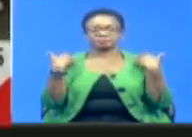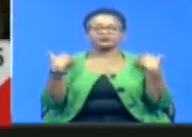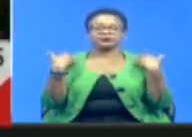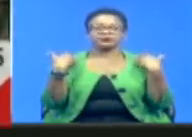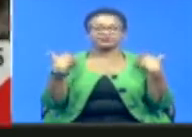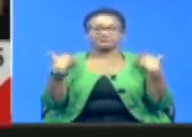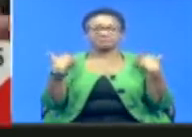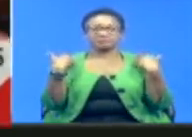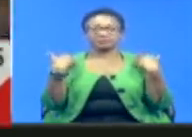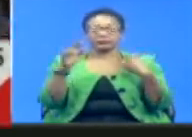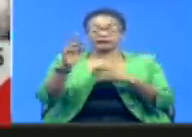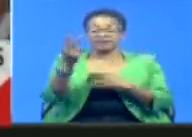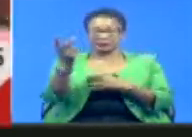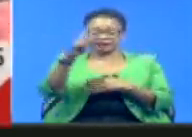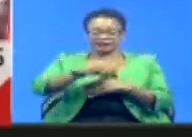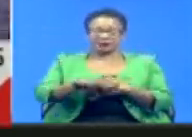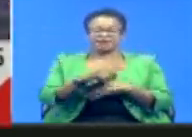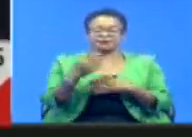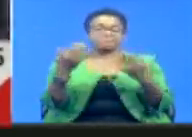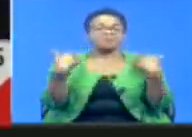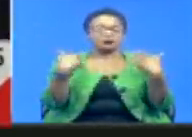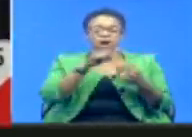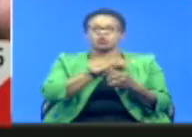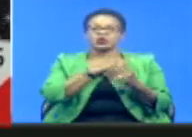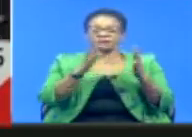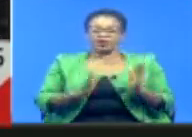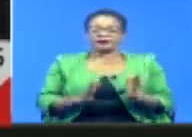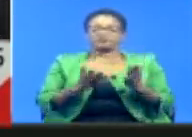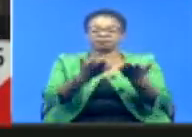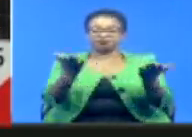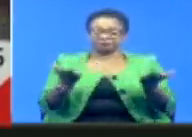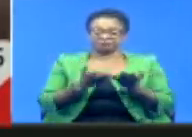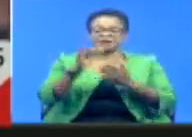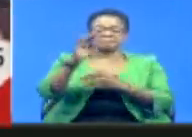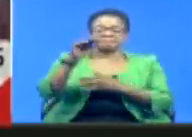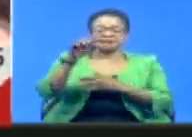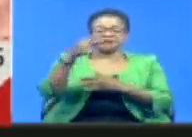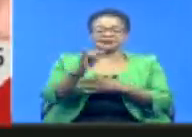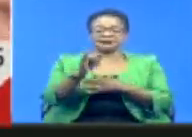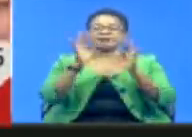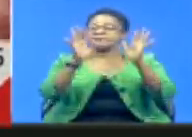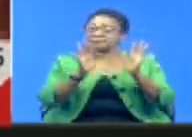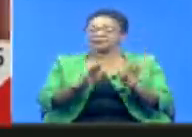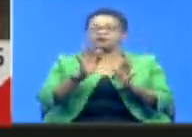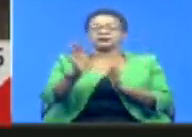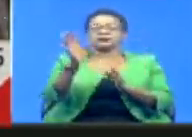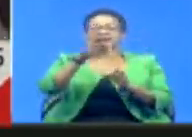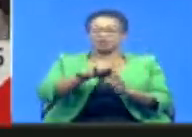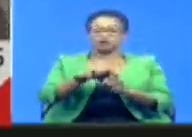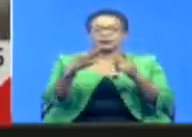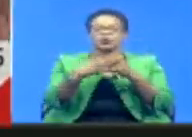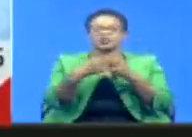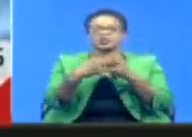For the second day, Meru Governor Peter Munya camped in the Imenti area, campaigning for his re-election in the August